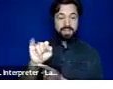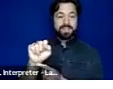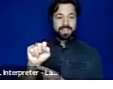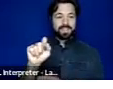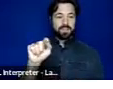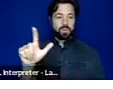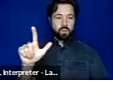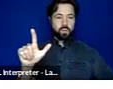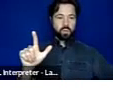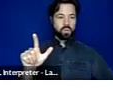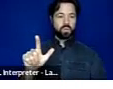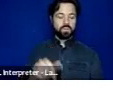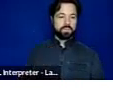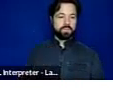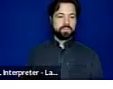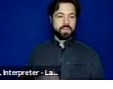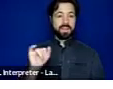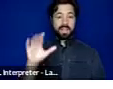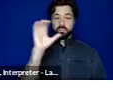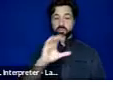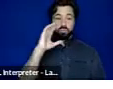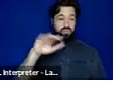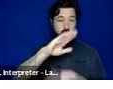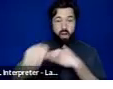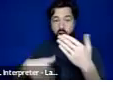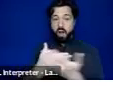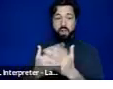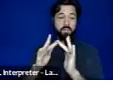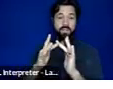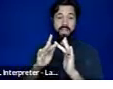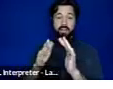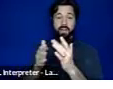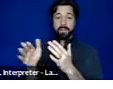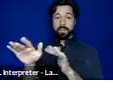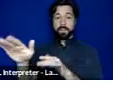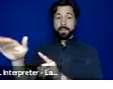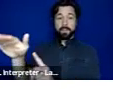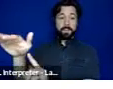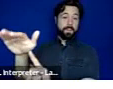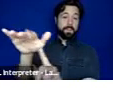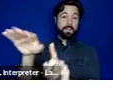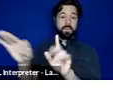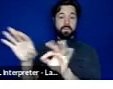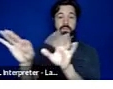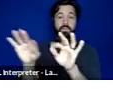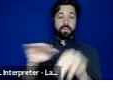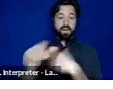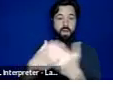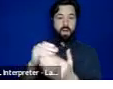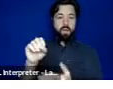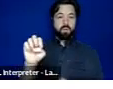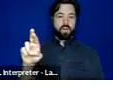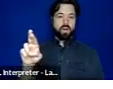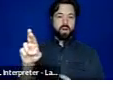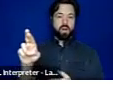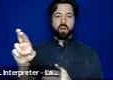Integrated Search. So basically it searches the entire web for all OER in everything, right? So